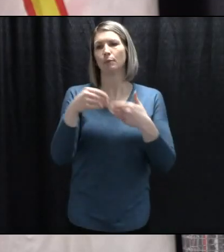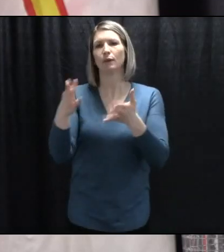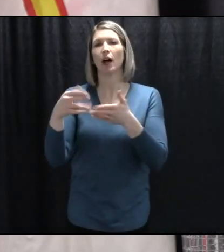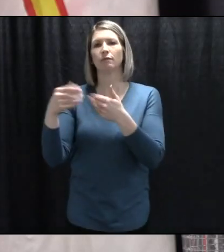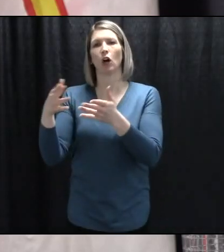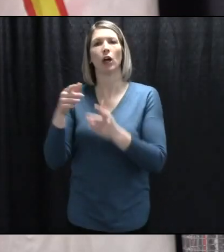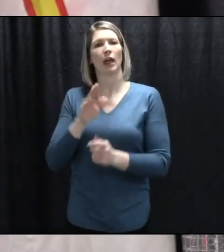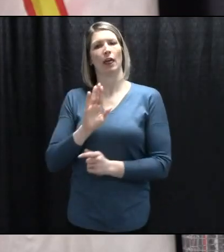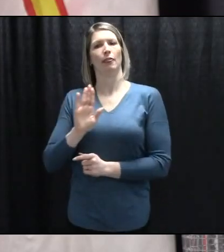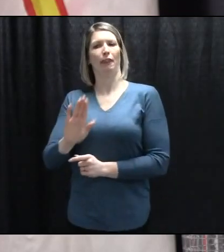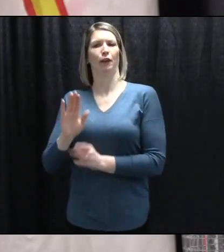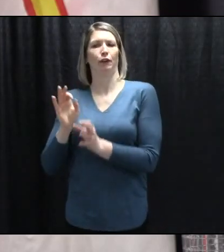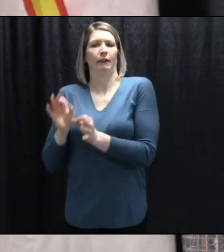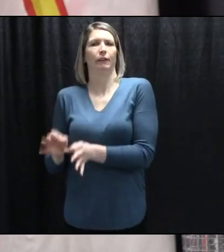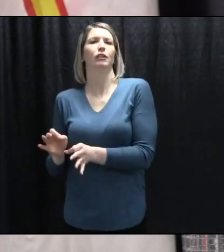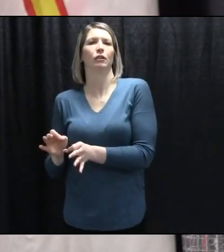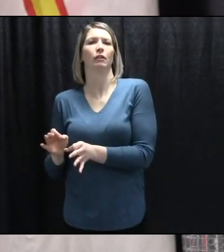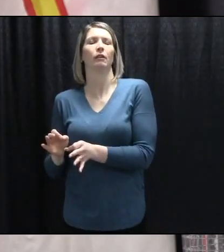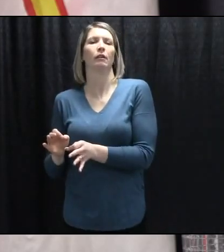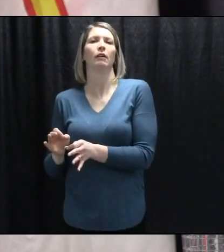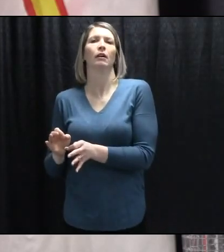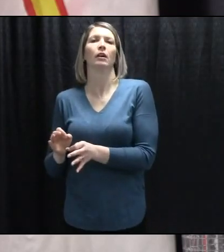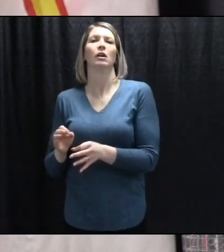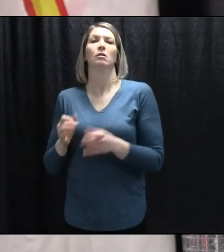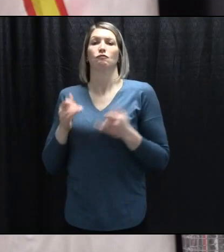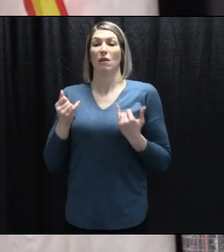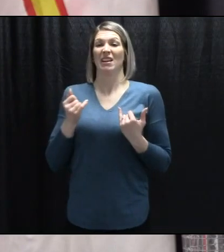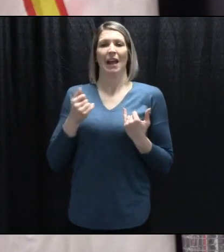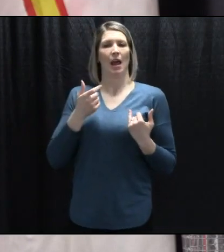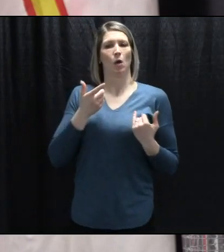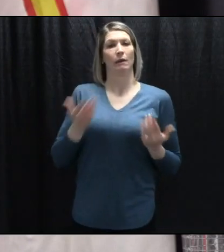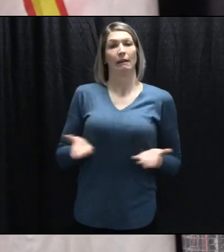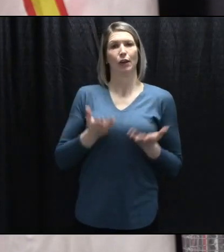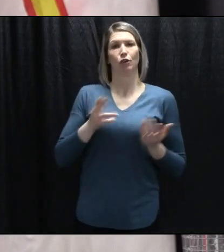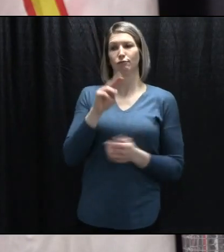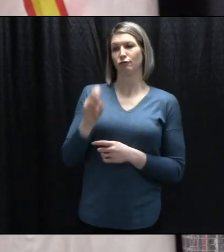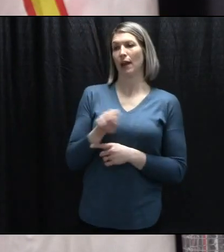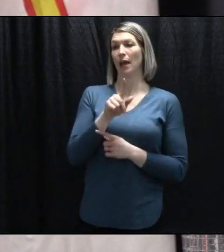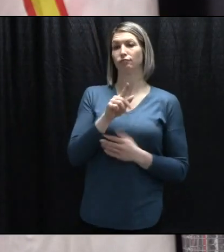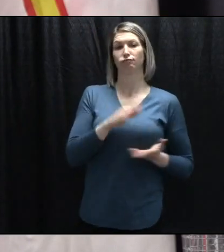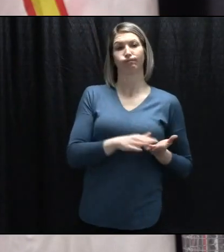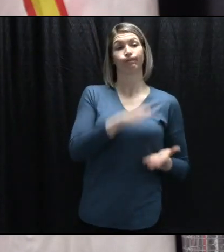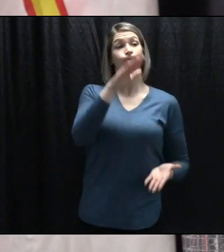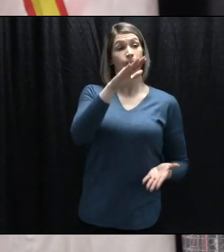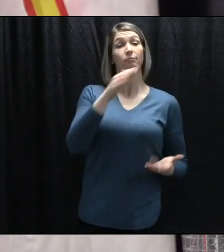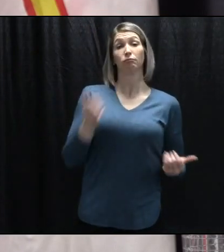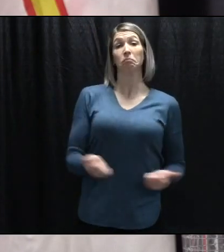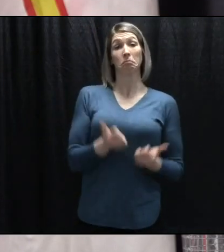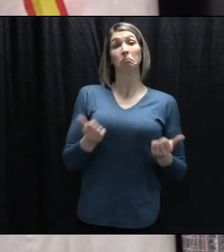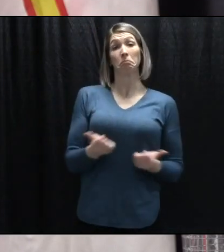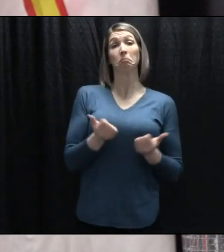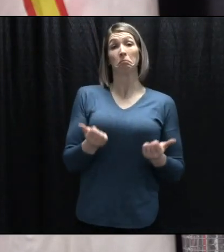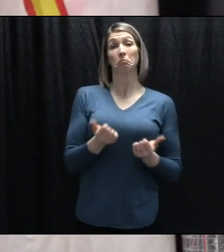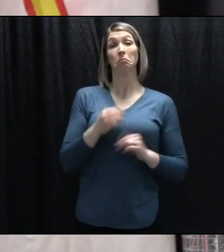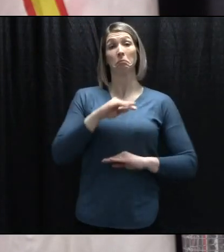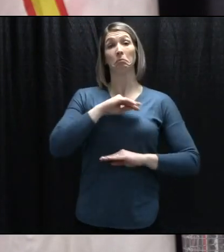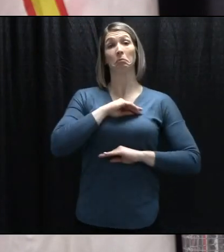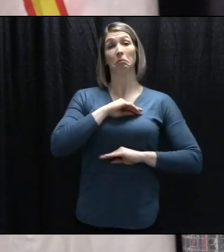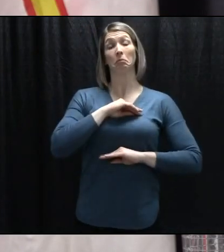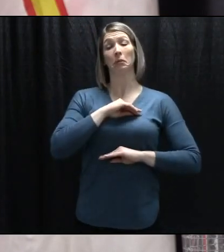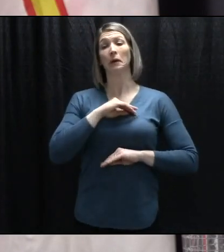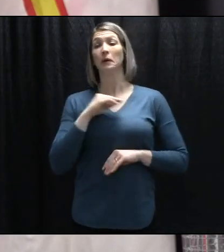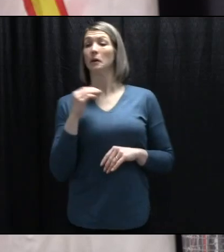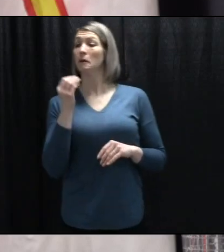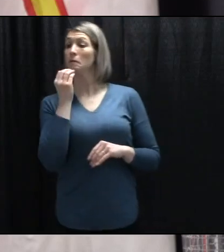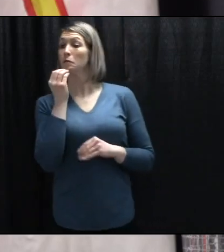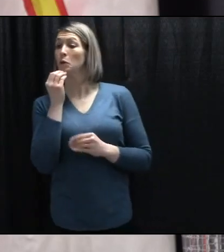customers as possible. So for an inventory point of view, we're seeing, from what the grocery stores are